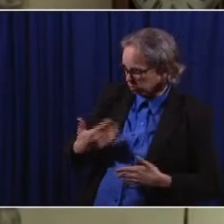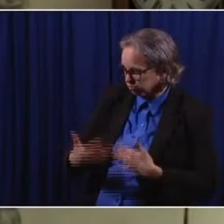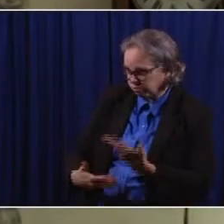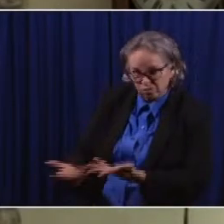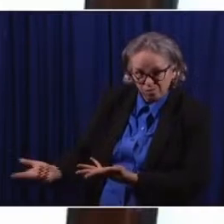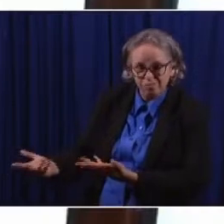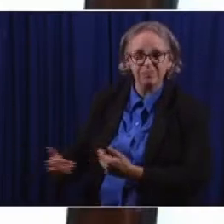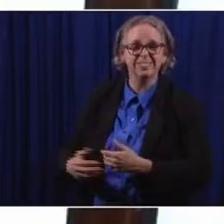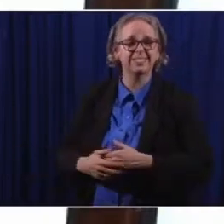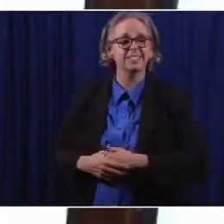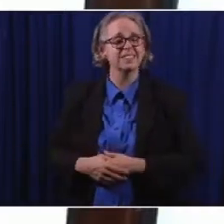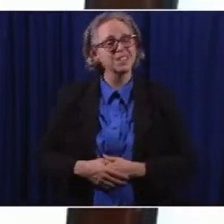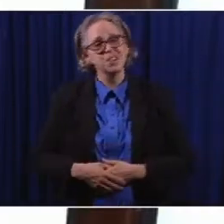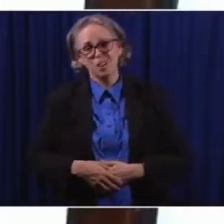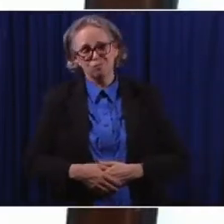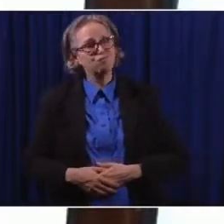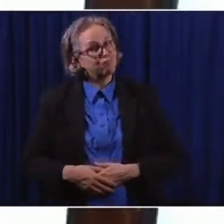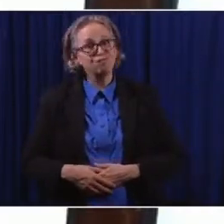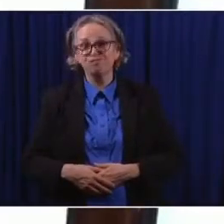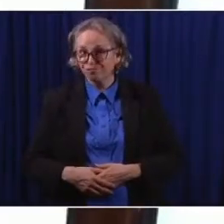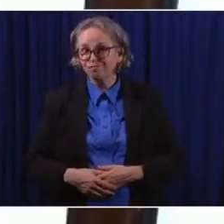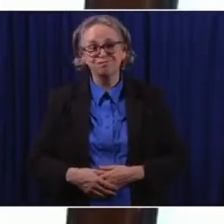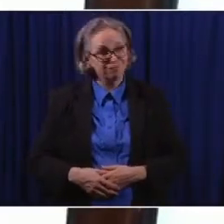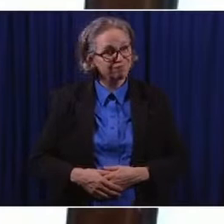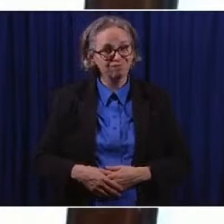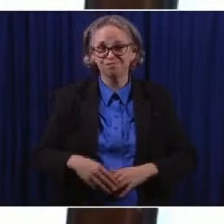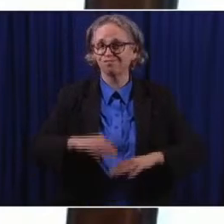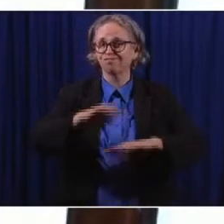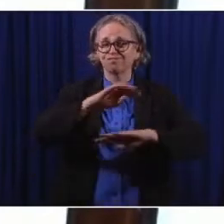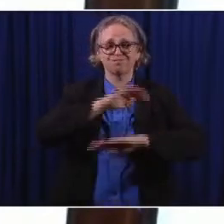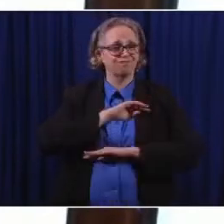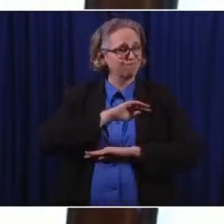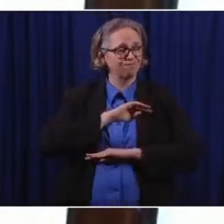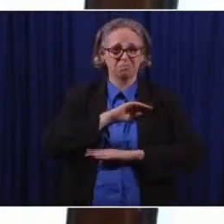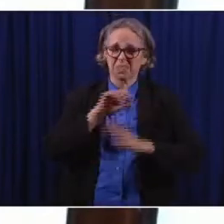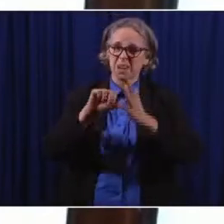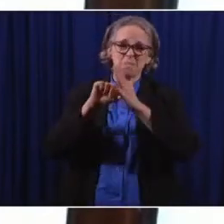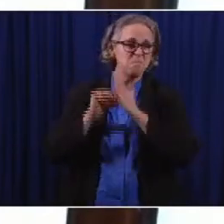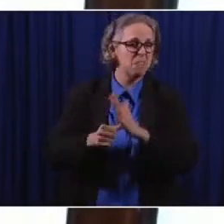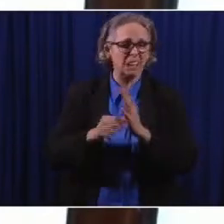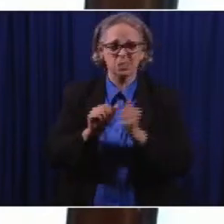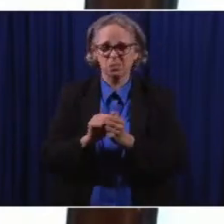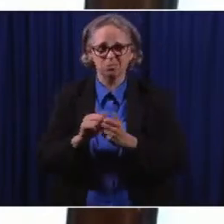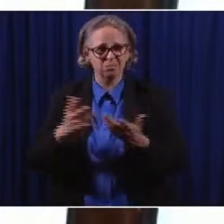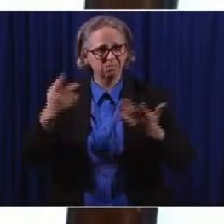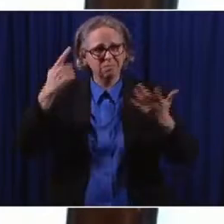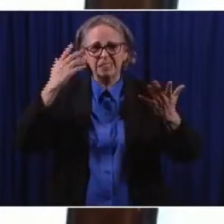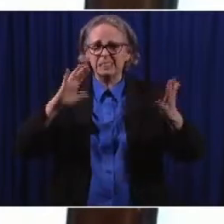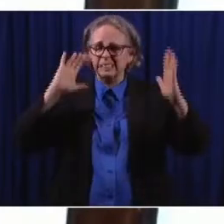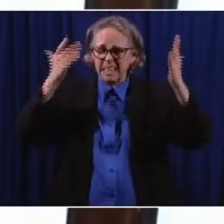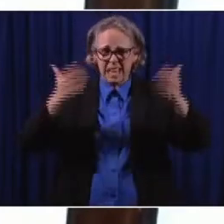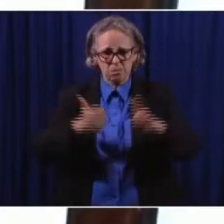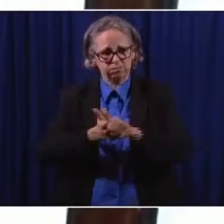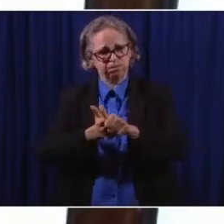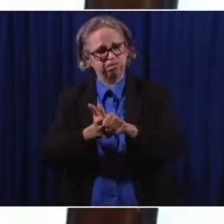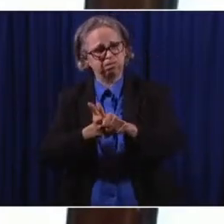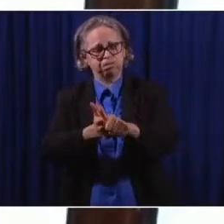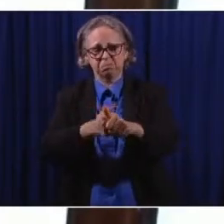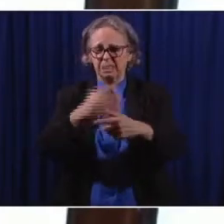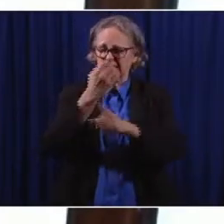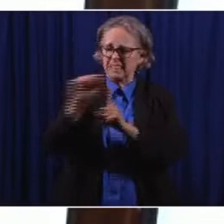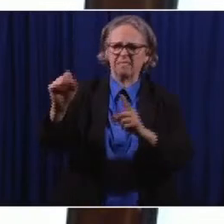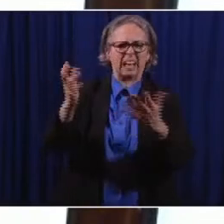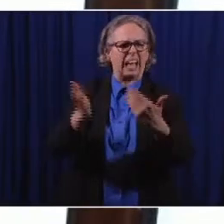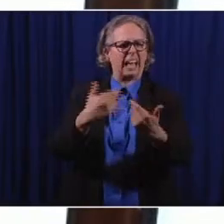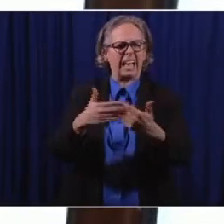tell you, everybody really bought into the safety. We haven't had any major issues with that. Staff, like I said,